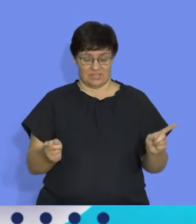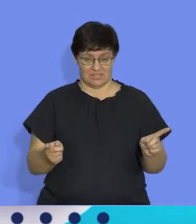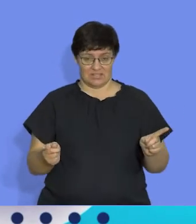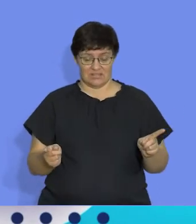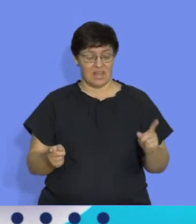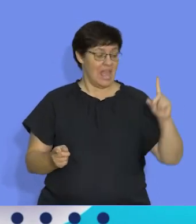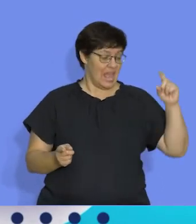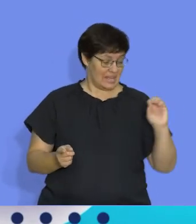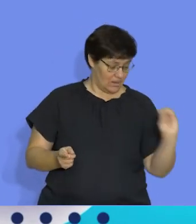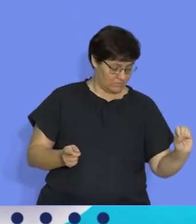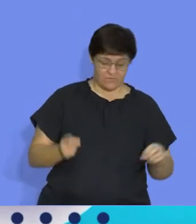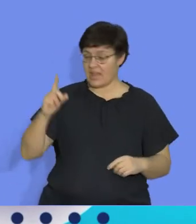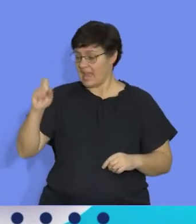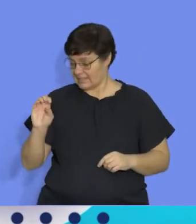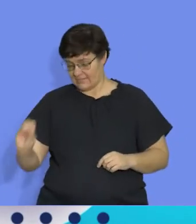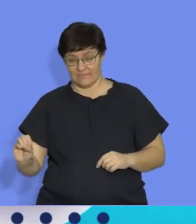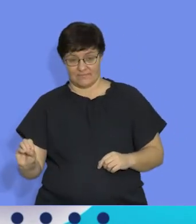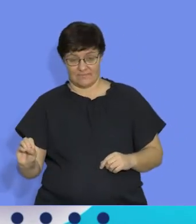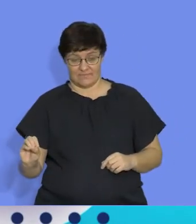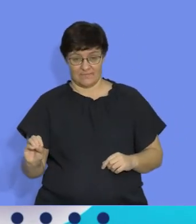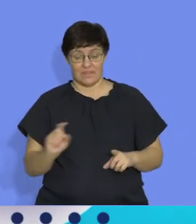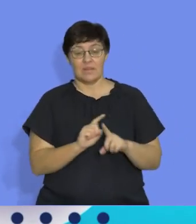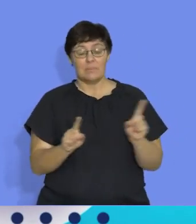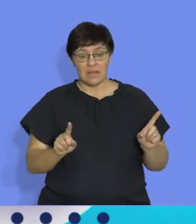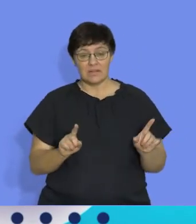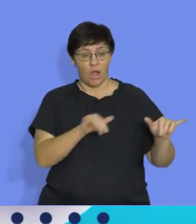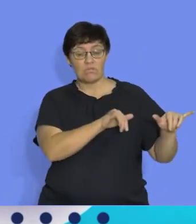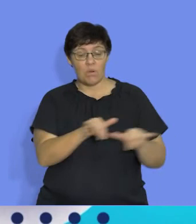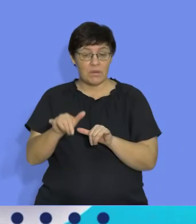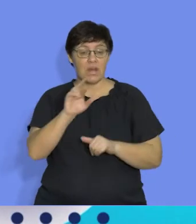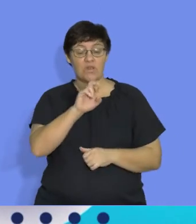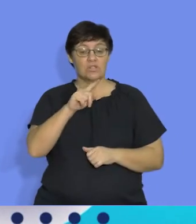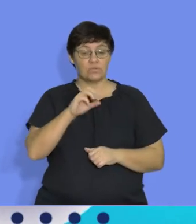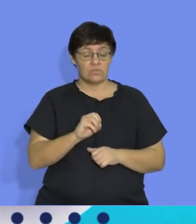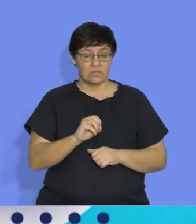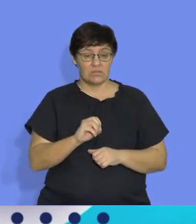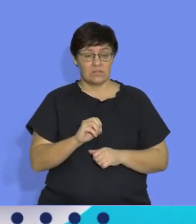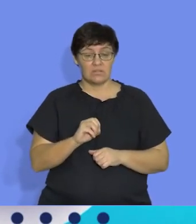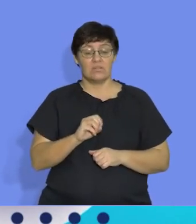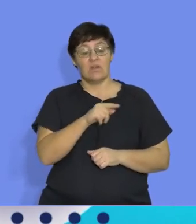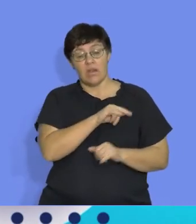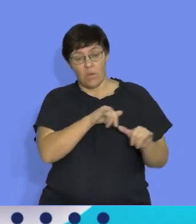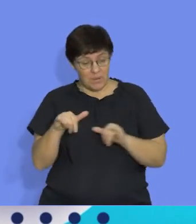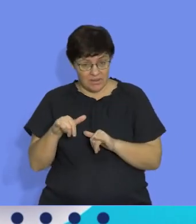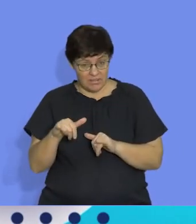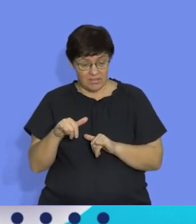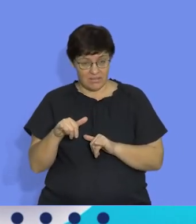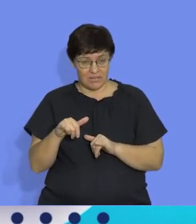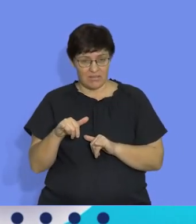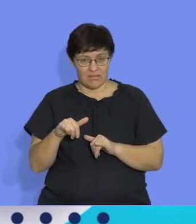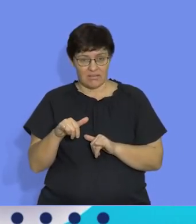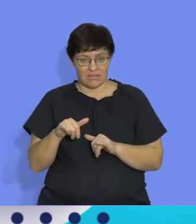involve x's, but I know that the common ratio of a geometric sequence is